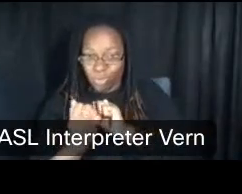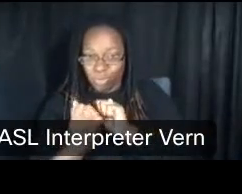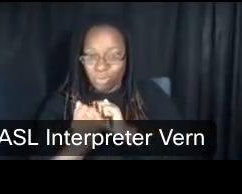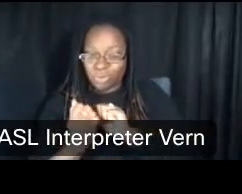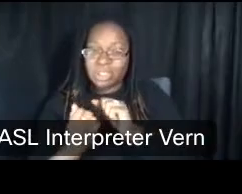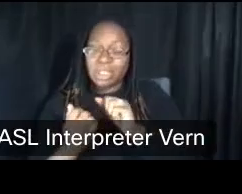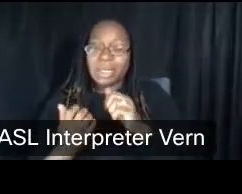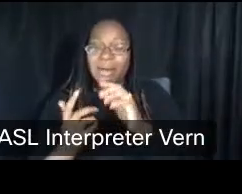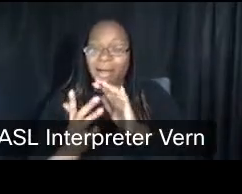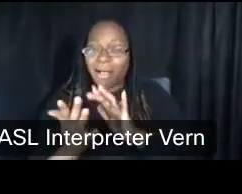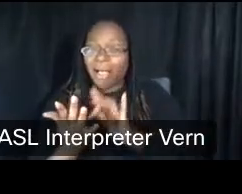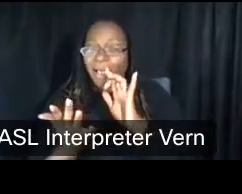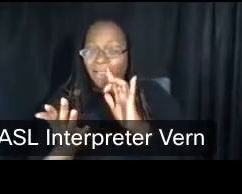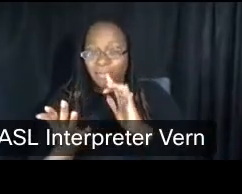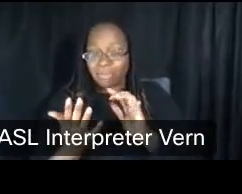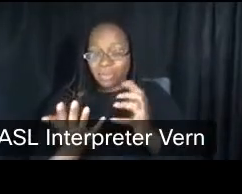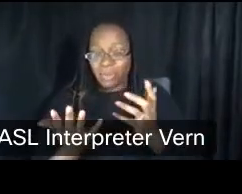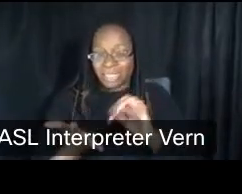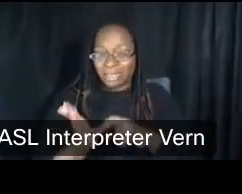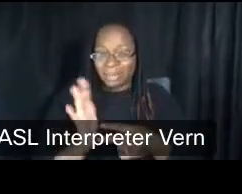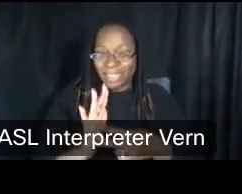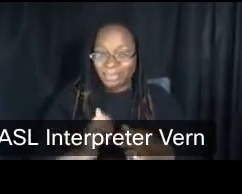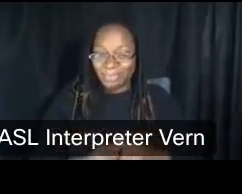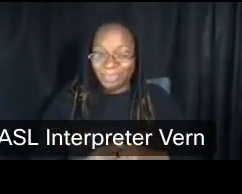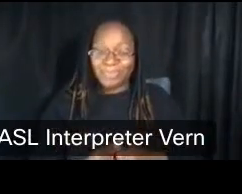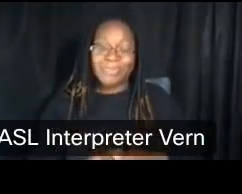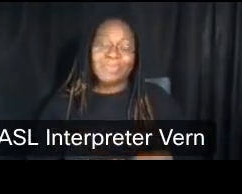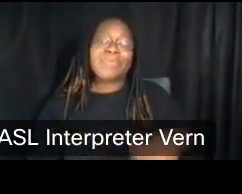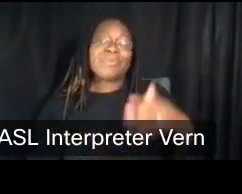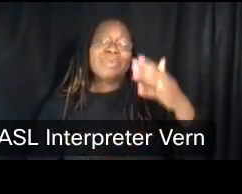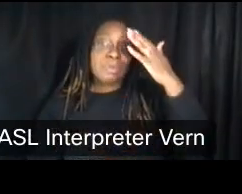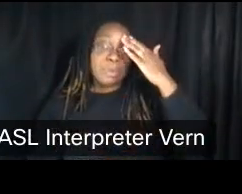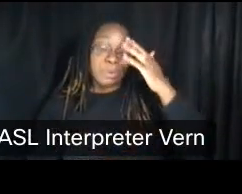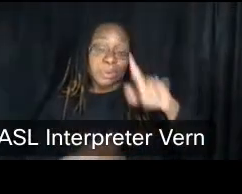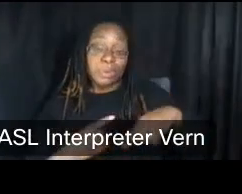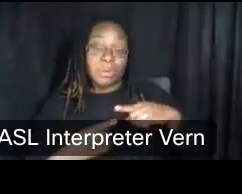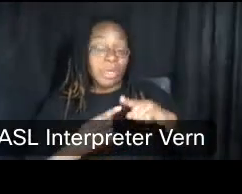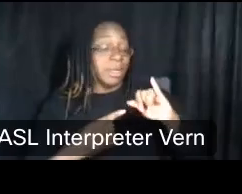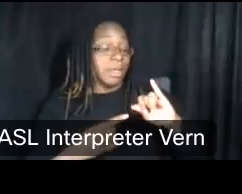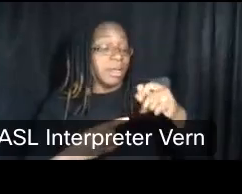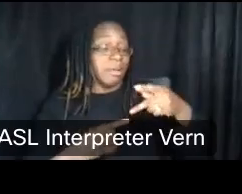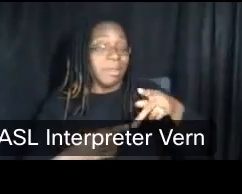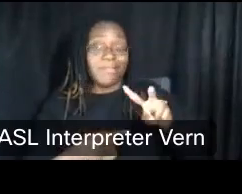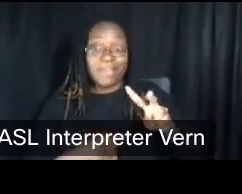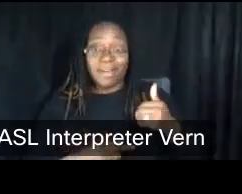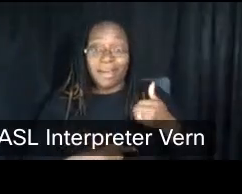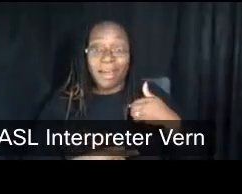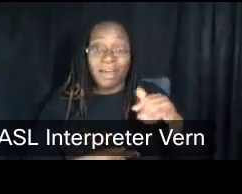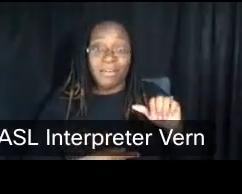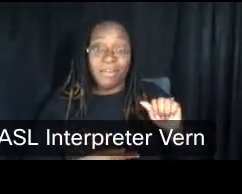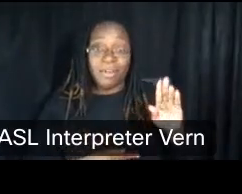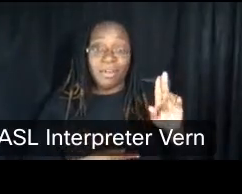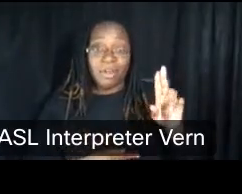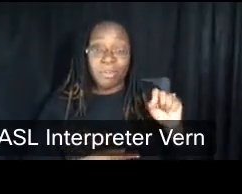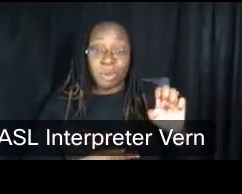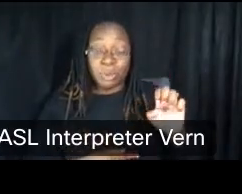So first and foremost, we know that being abused by one's intimate partner can have a